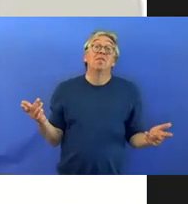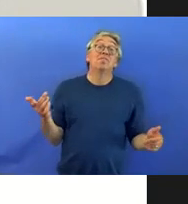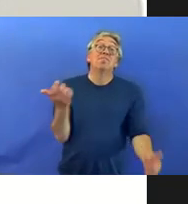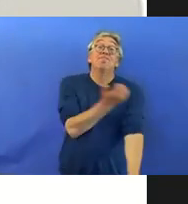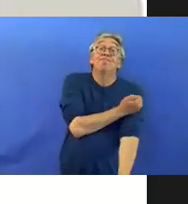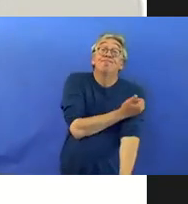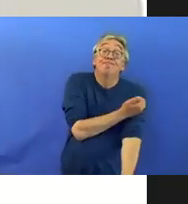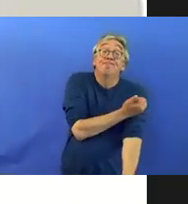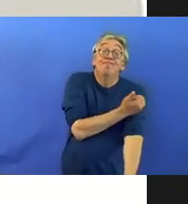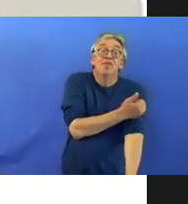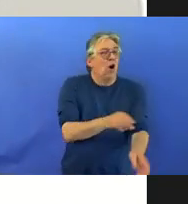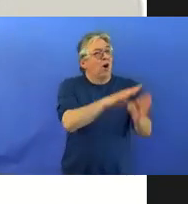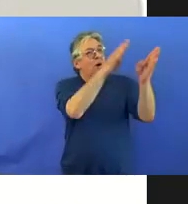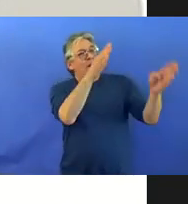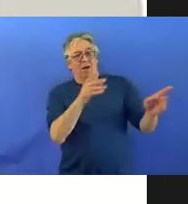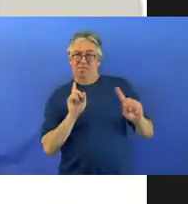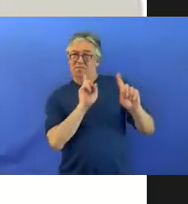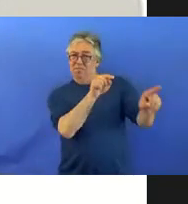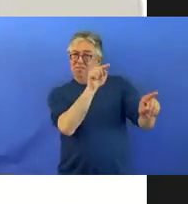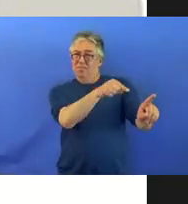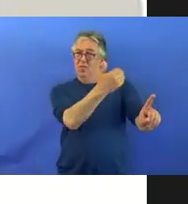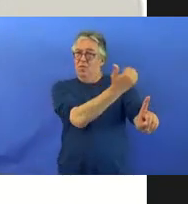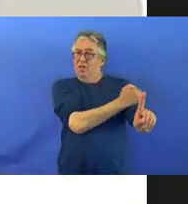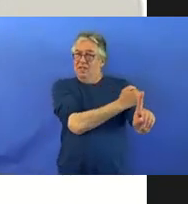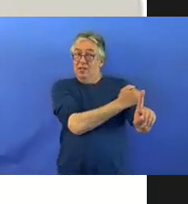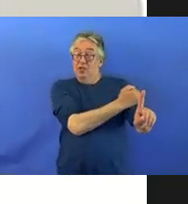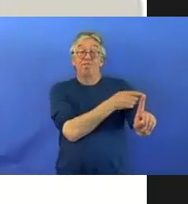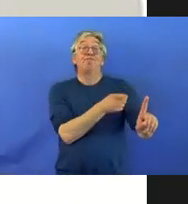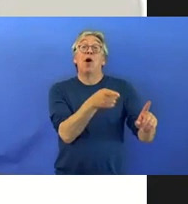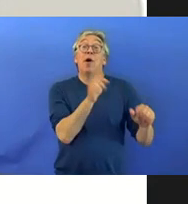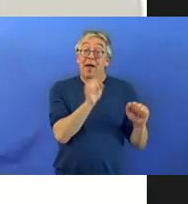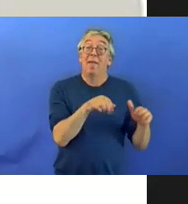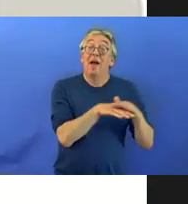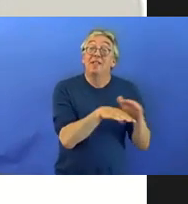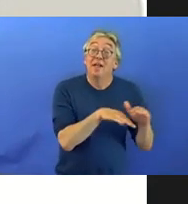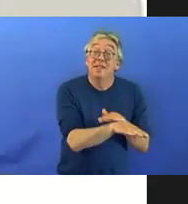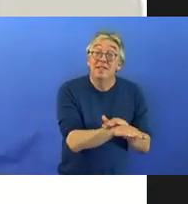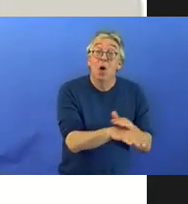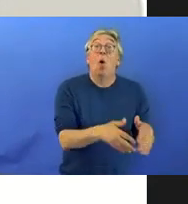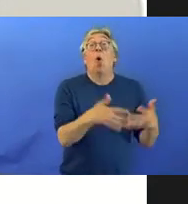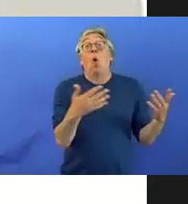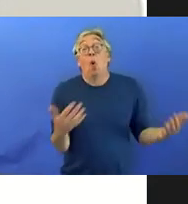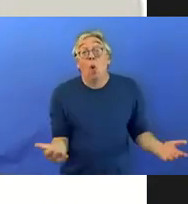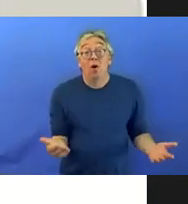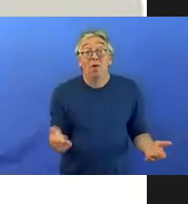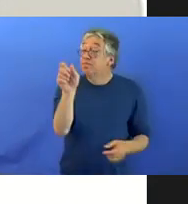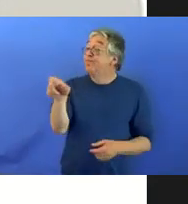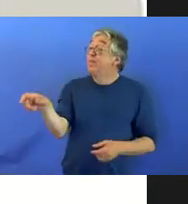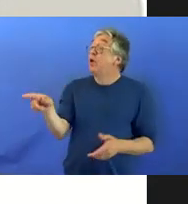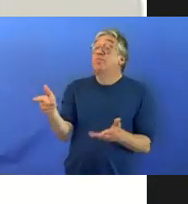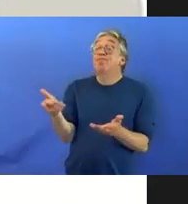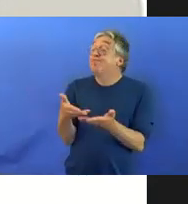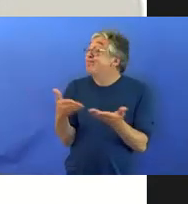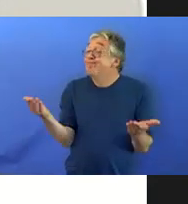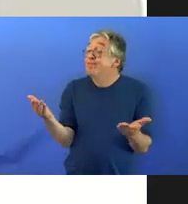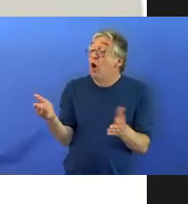getting vaccination in their own homes. So also government is providing transportation, government